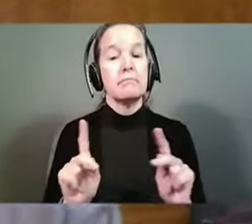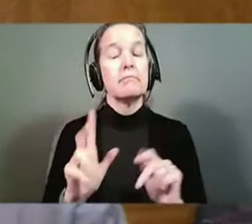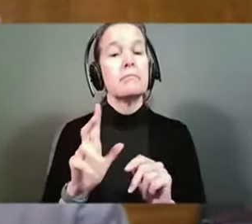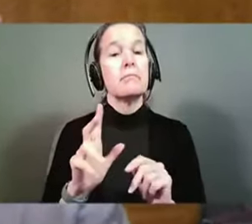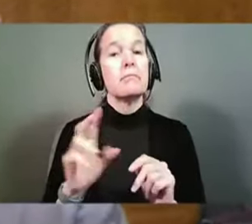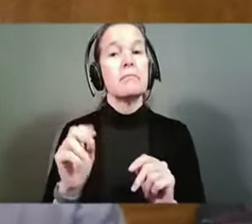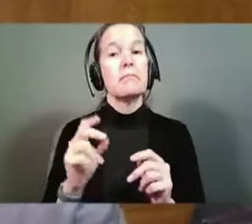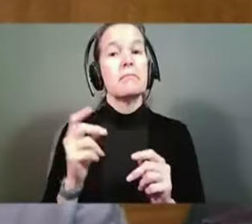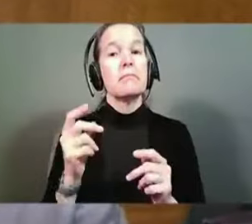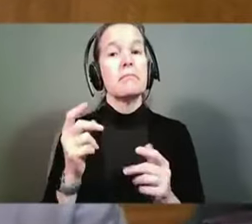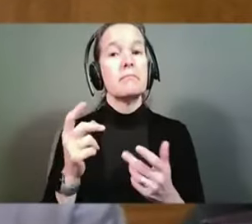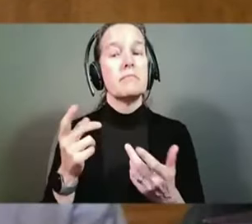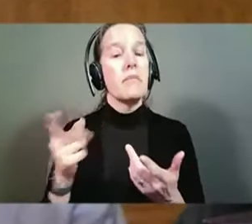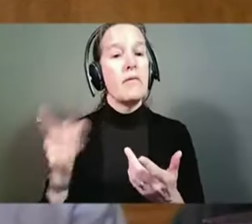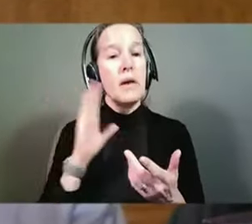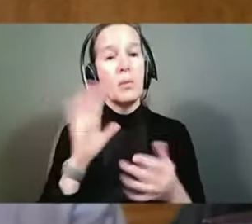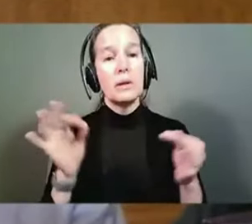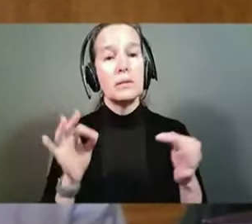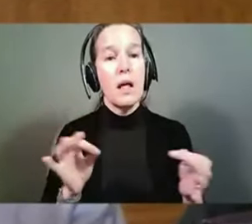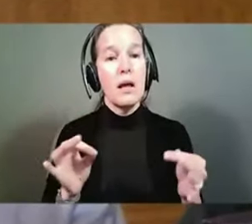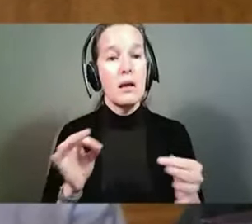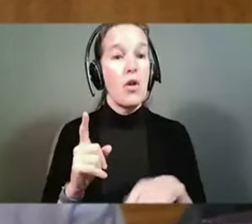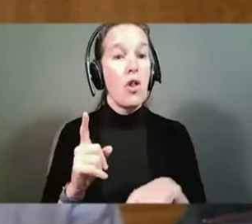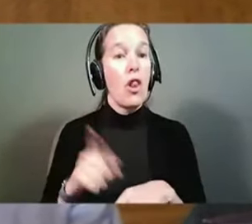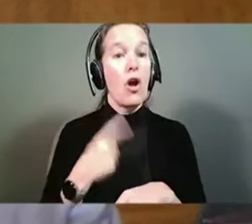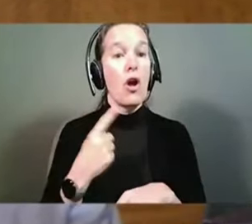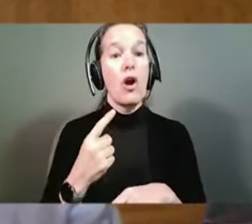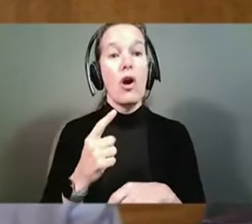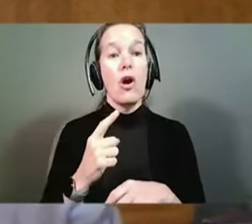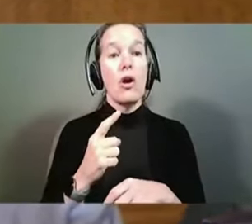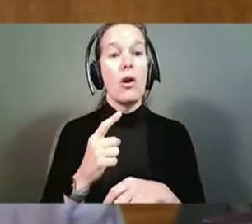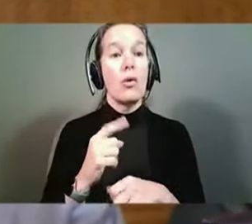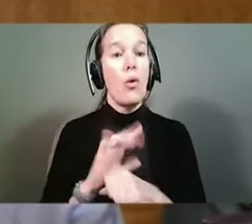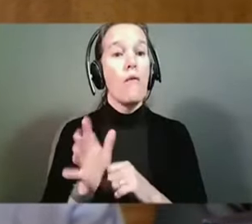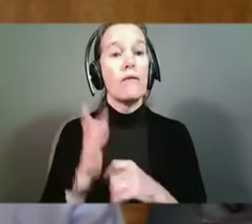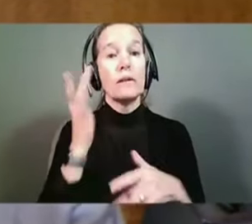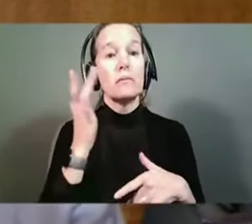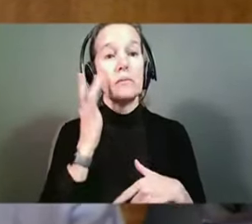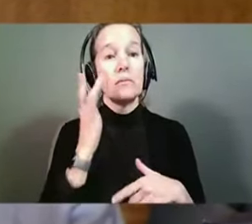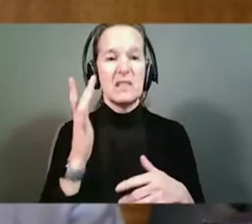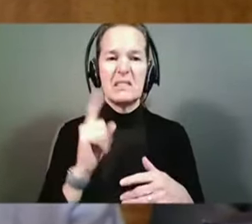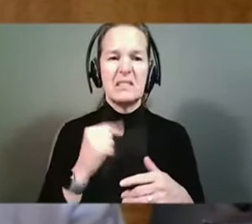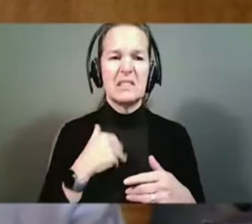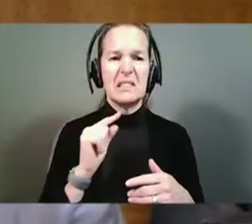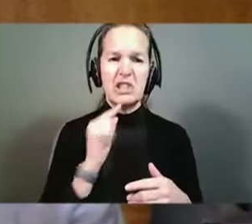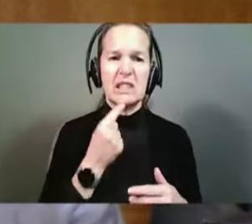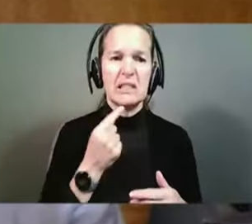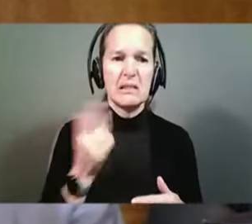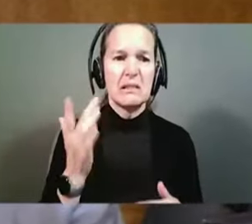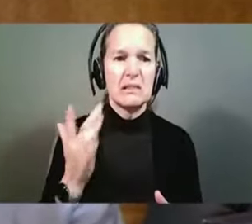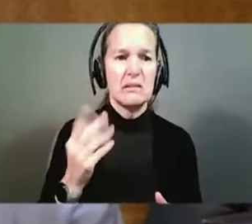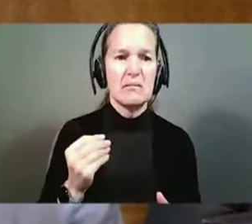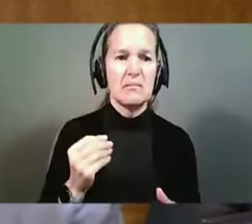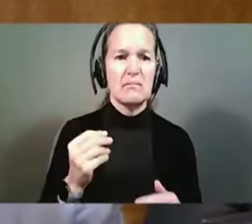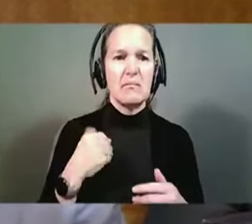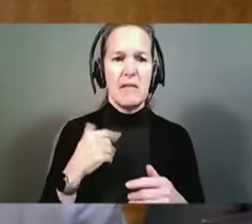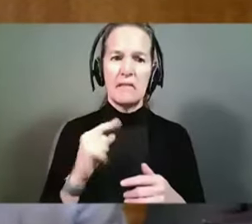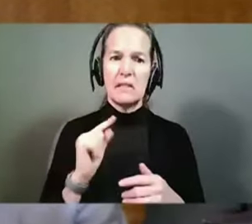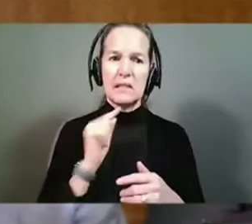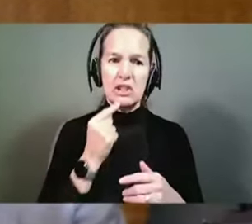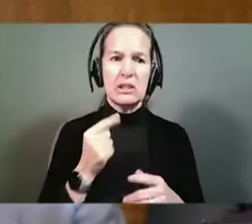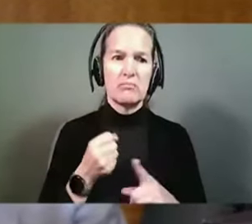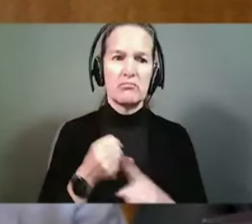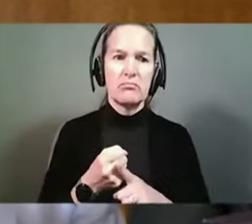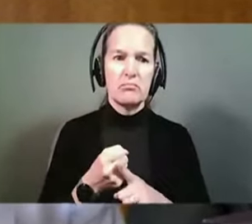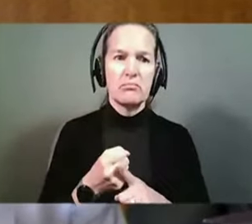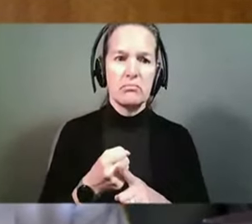very serious illness in America today, and have devastating consequences for those 16 who million it. People throughout in America our country today have long